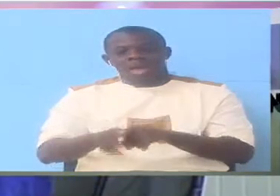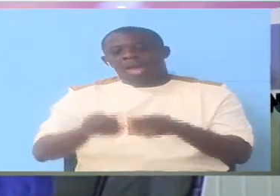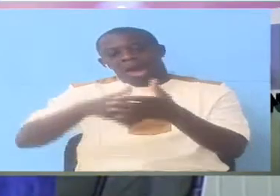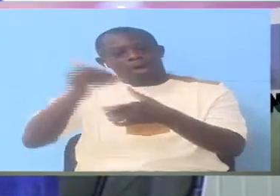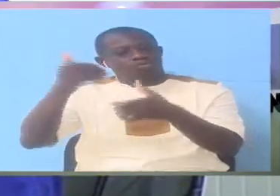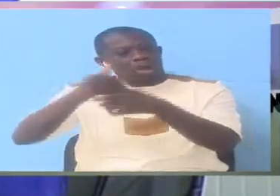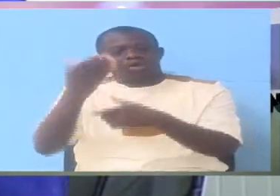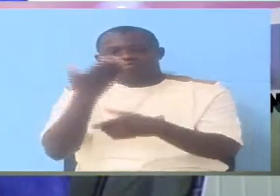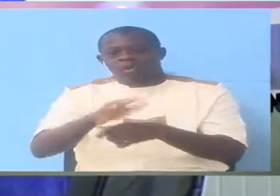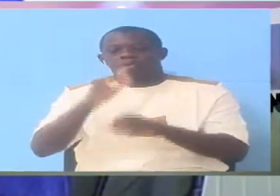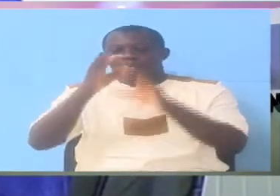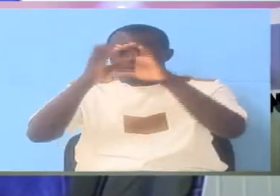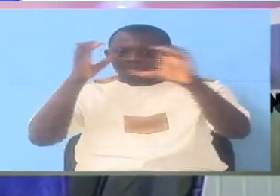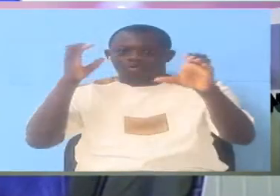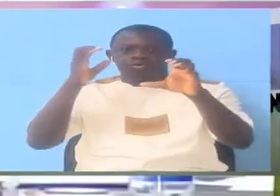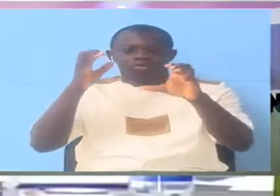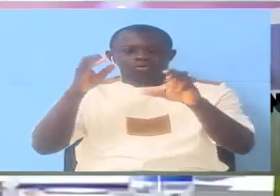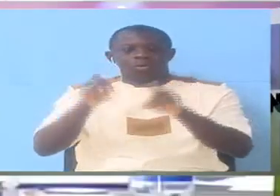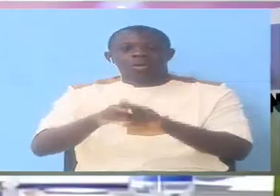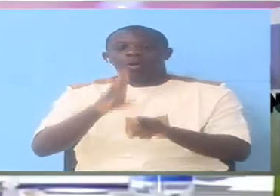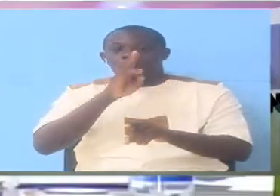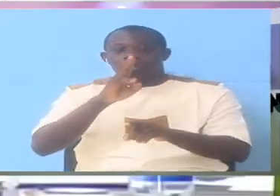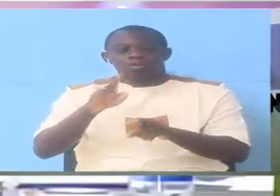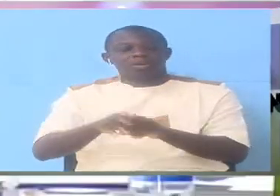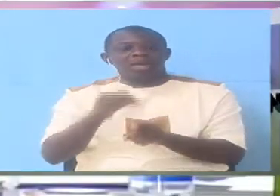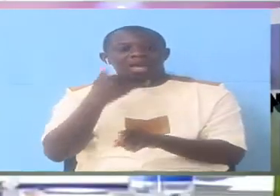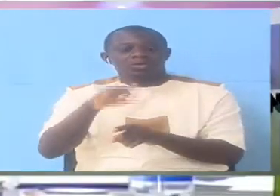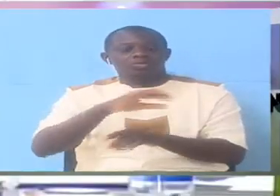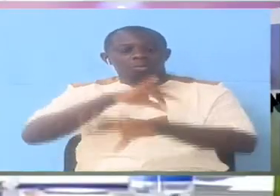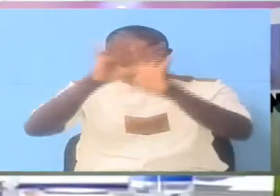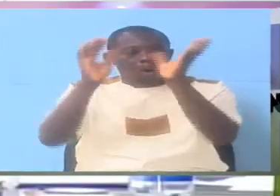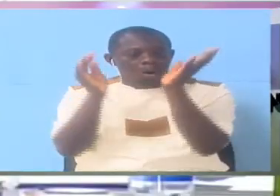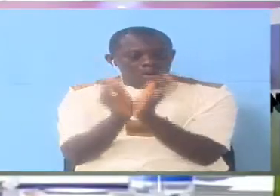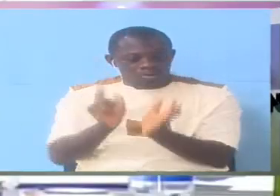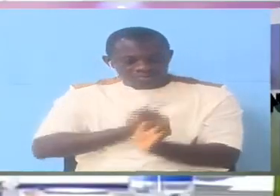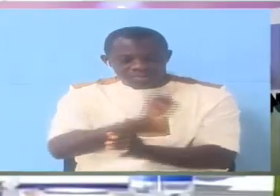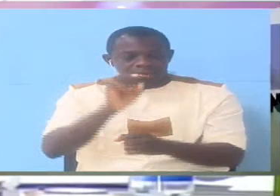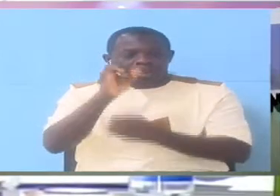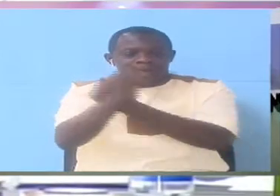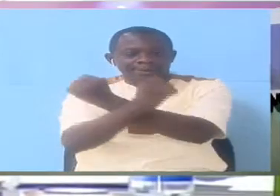the people that were tied. Were all of them tied or some of them?